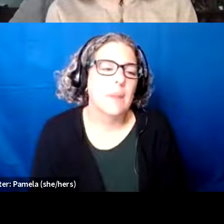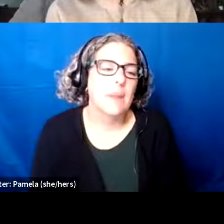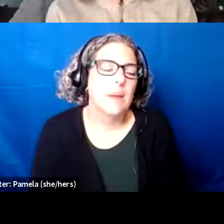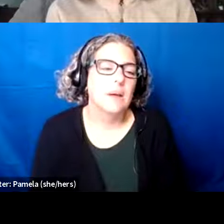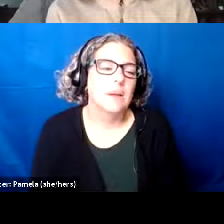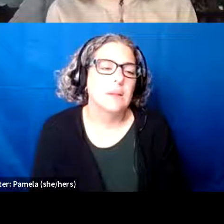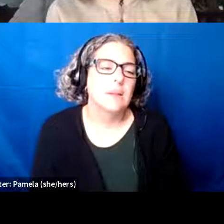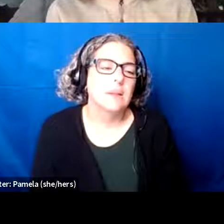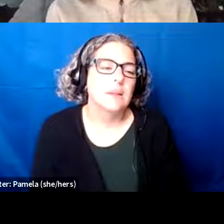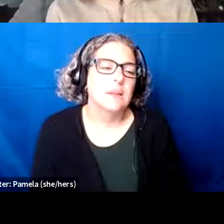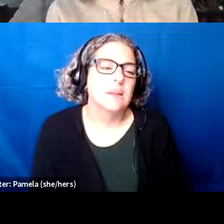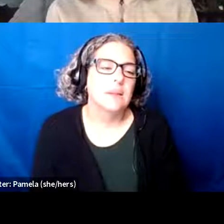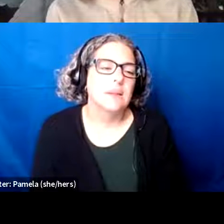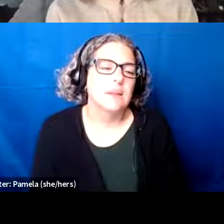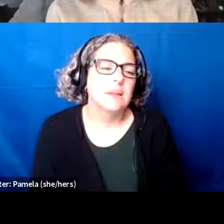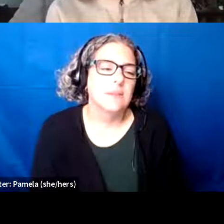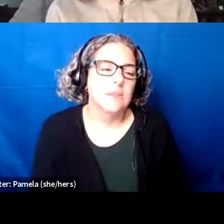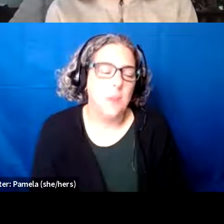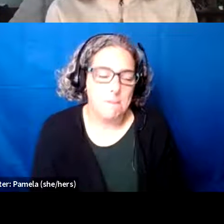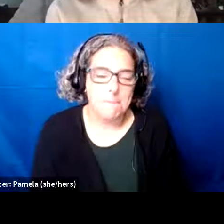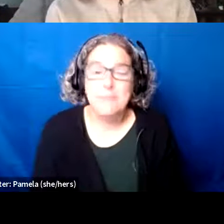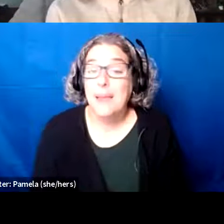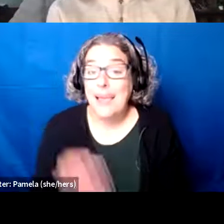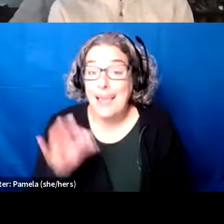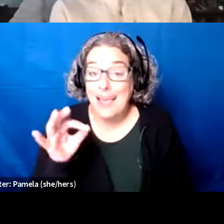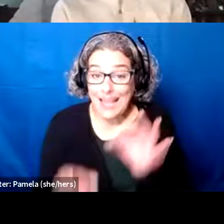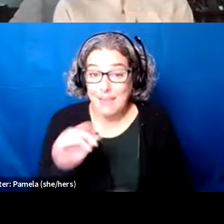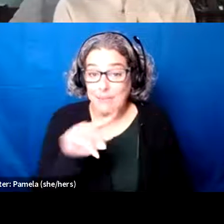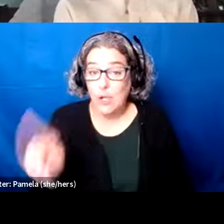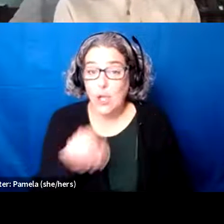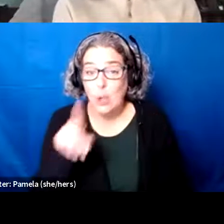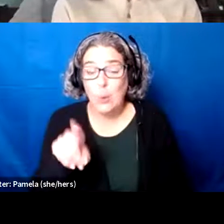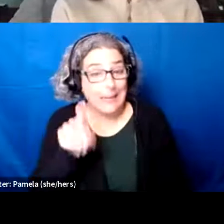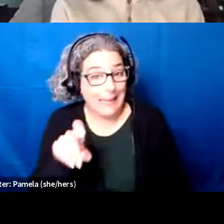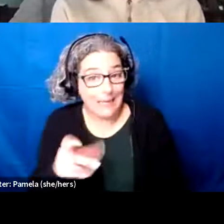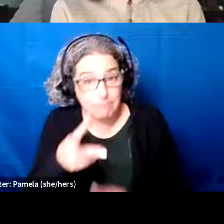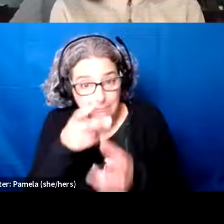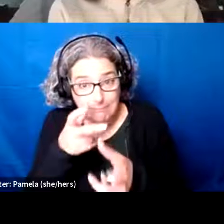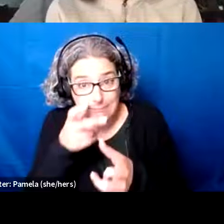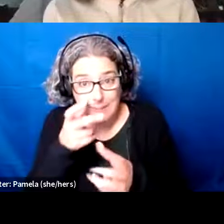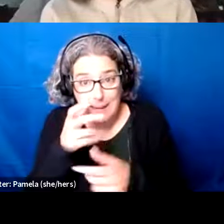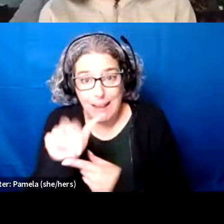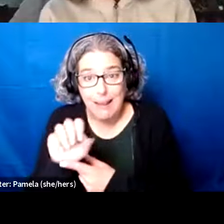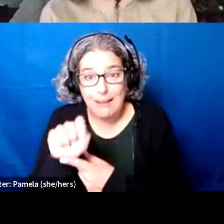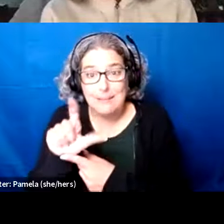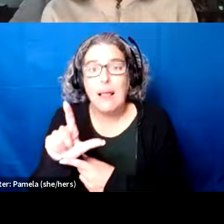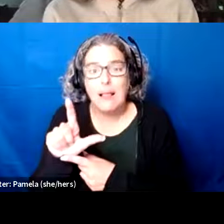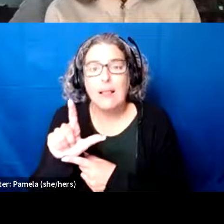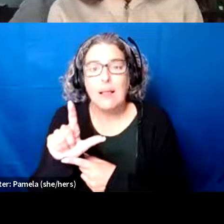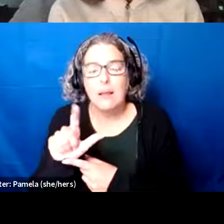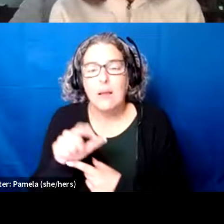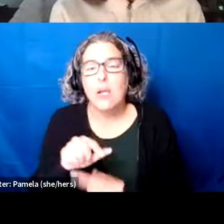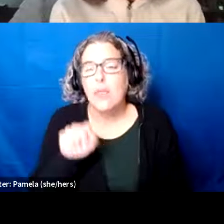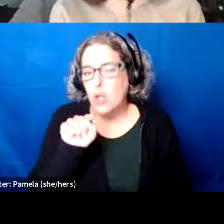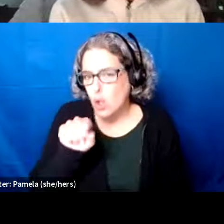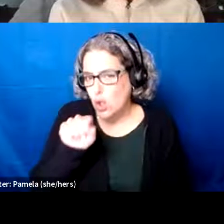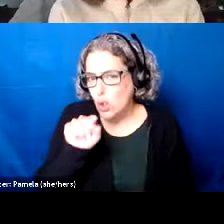So anybody who needs the interpreter, you might want to